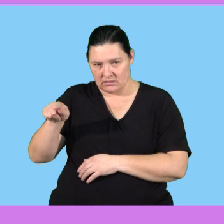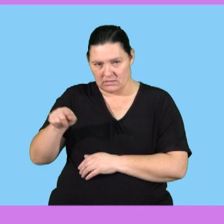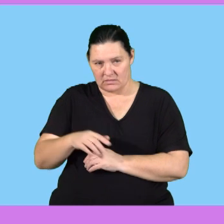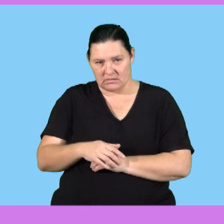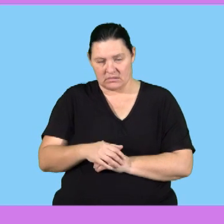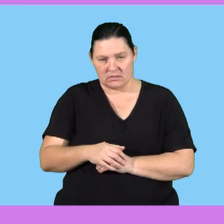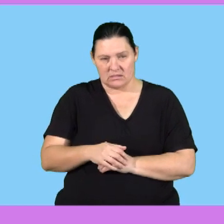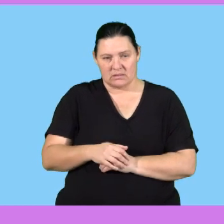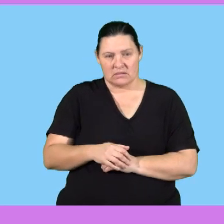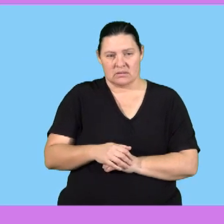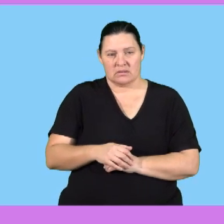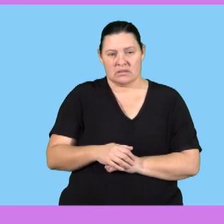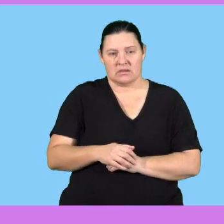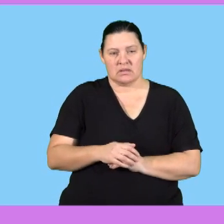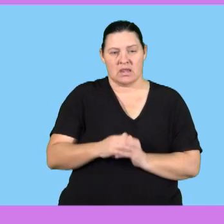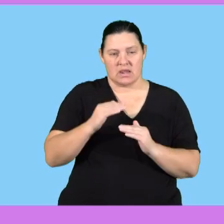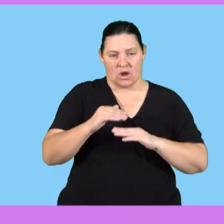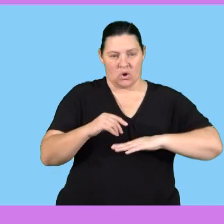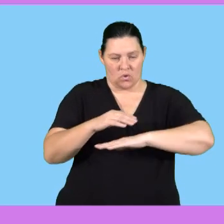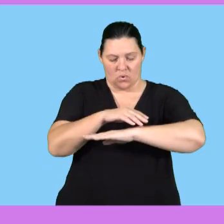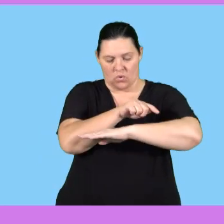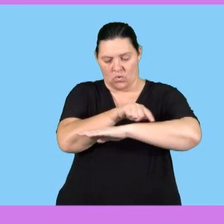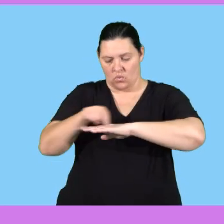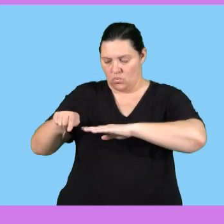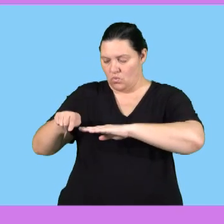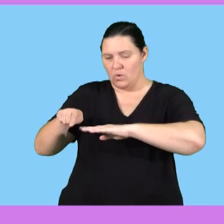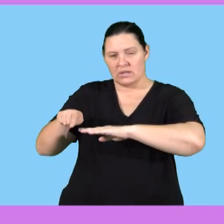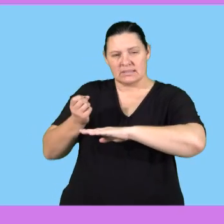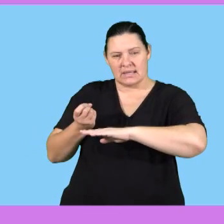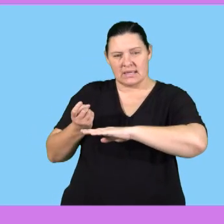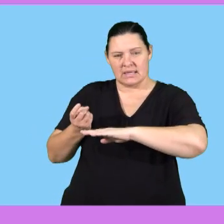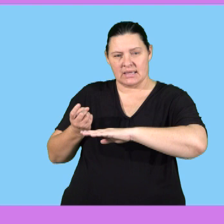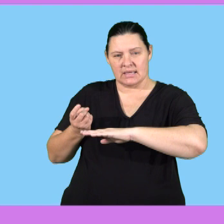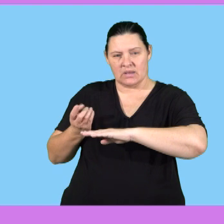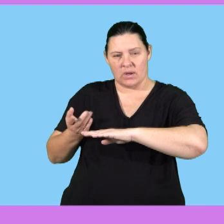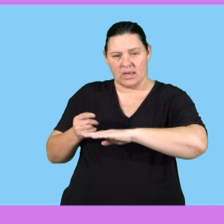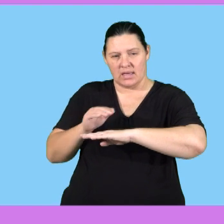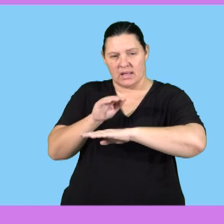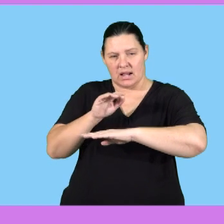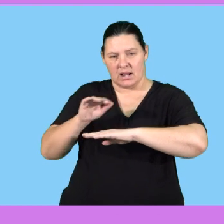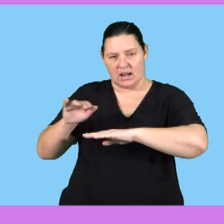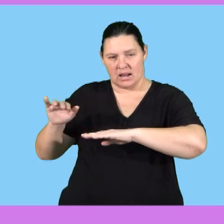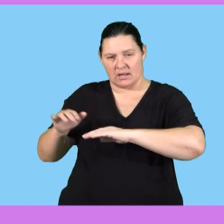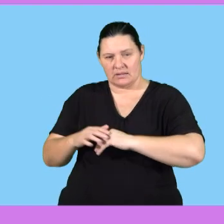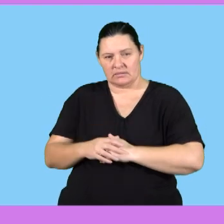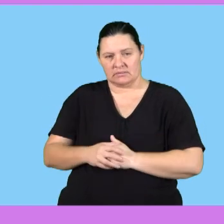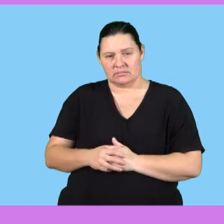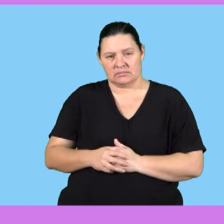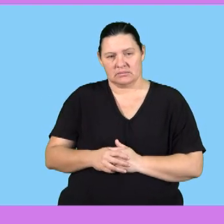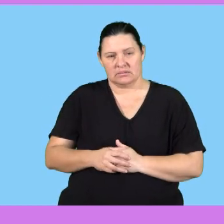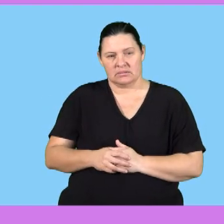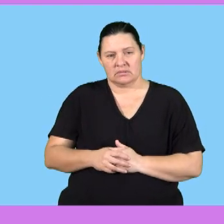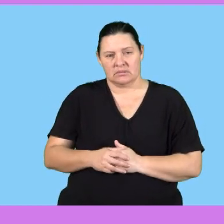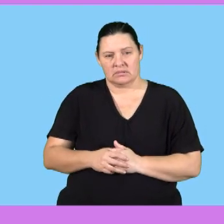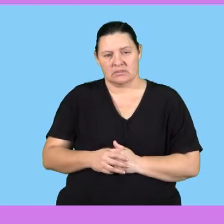Here's my 25th percentile. I'm going to move down right where they intersect. Okay, so therefore I'm going to move all the way